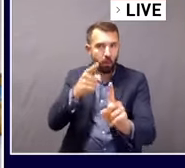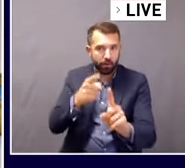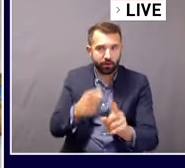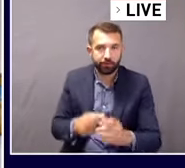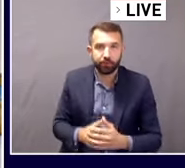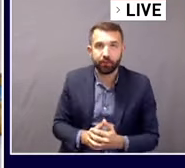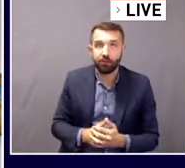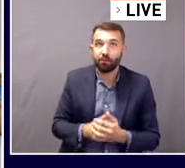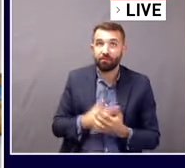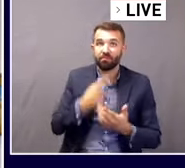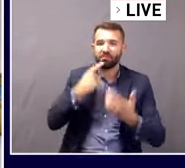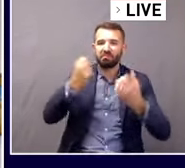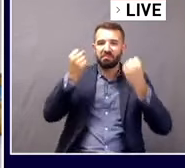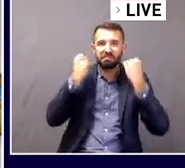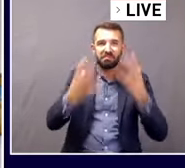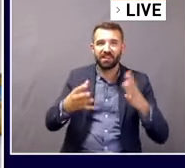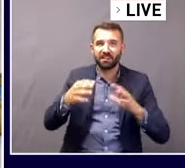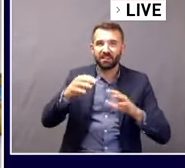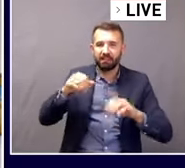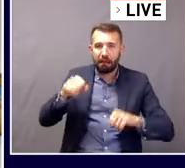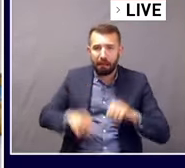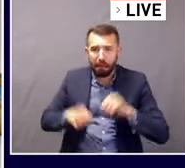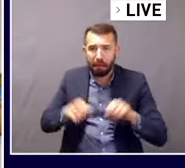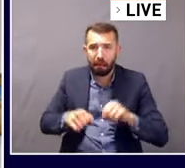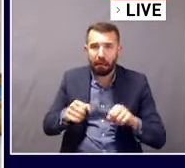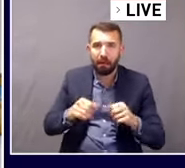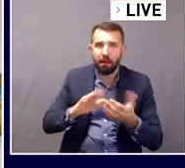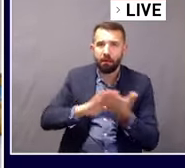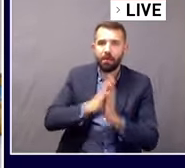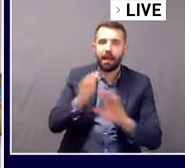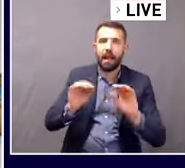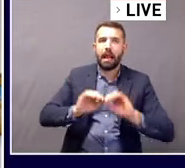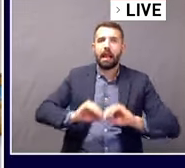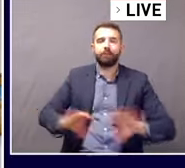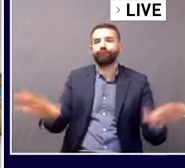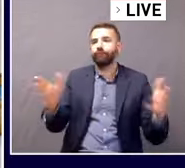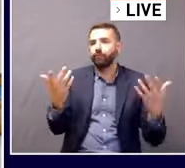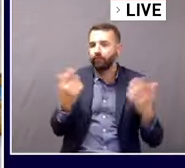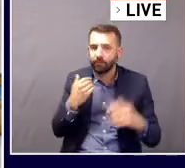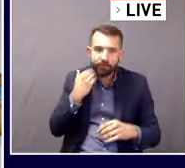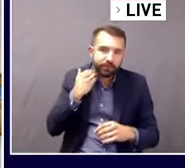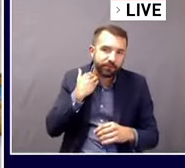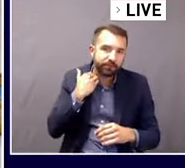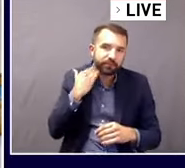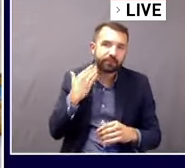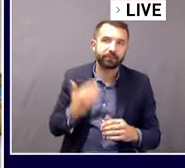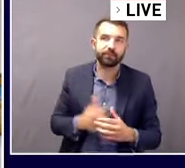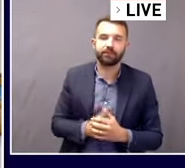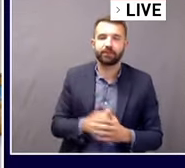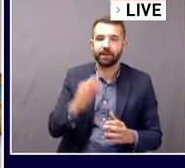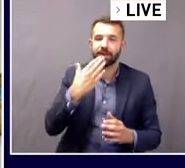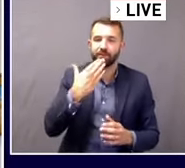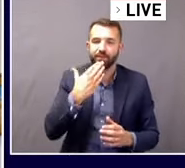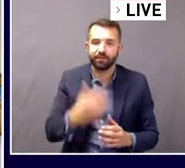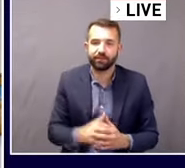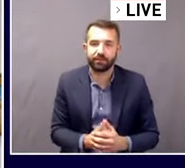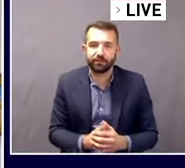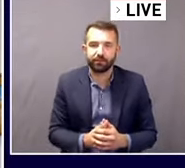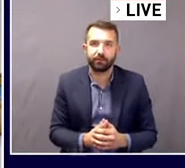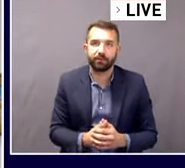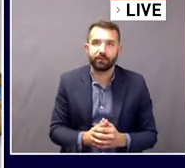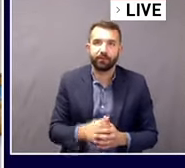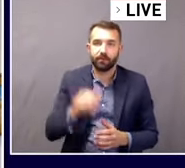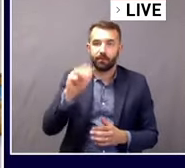gray areas becomes somewhat easier to see. Thank you, Dr. Shah. I'm going to turn next to Amy Brown